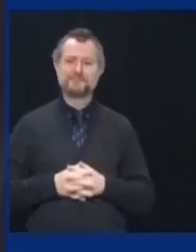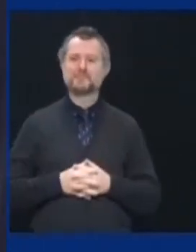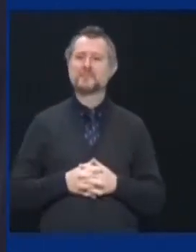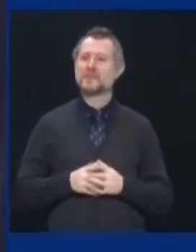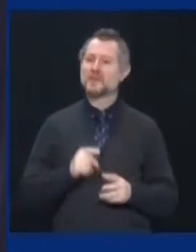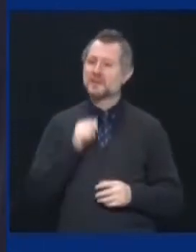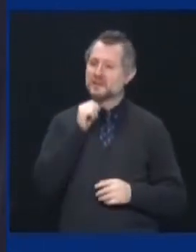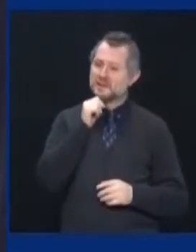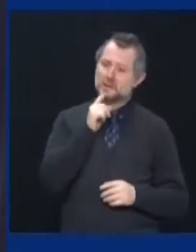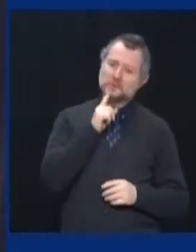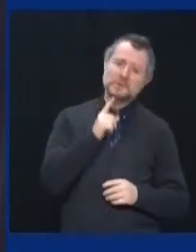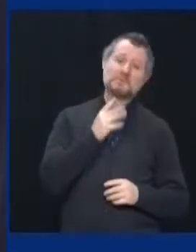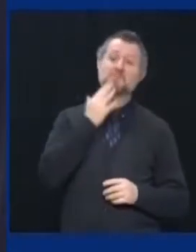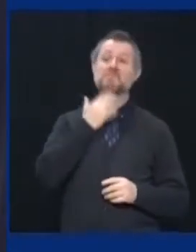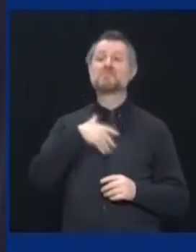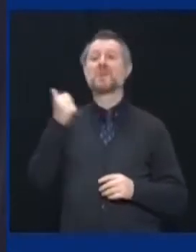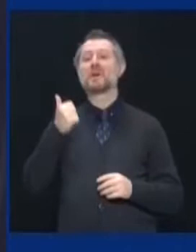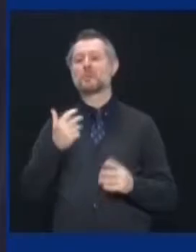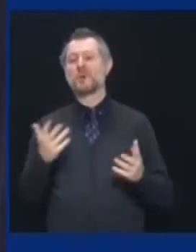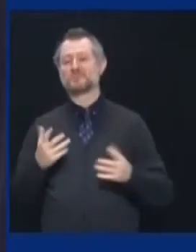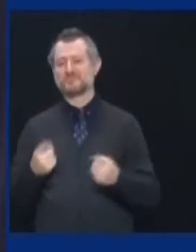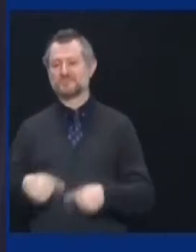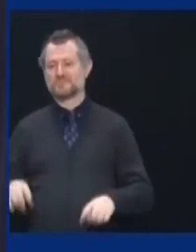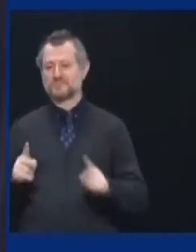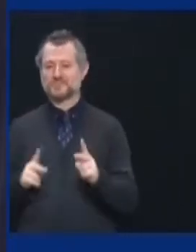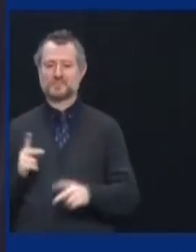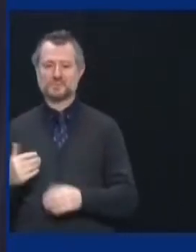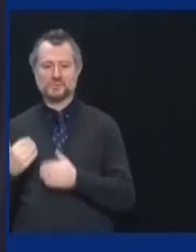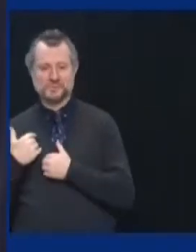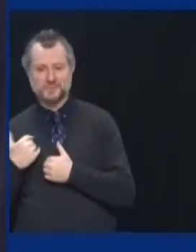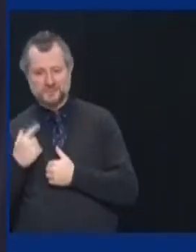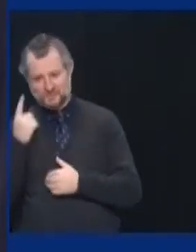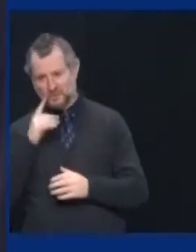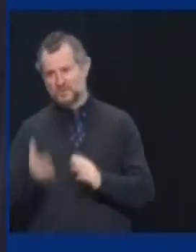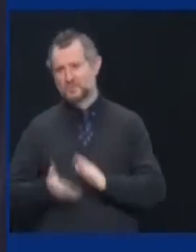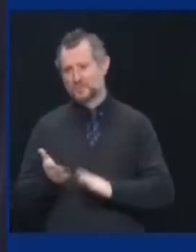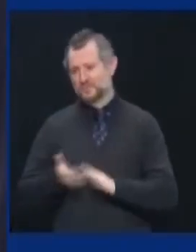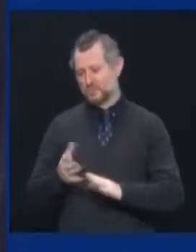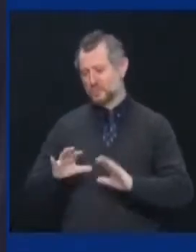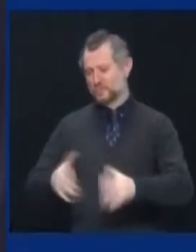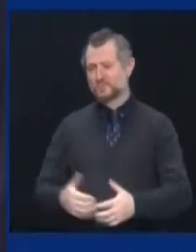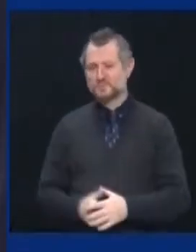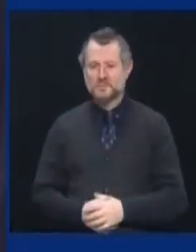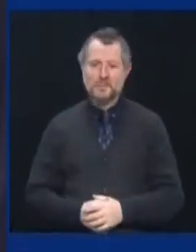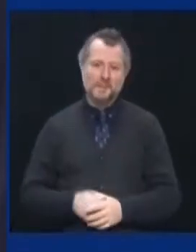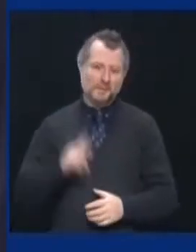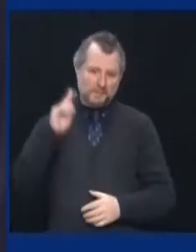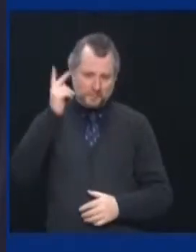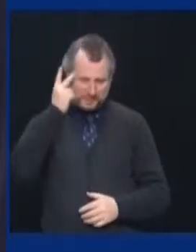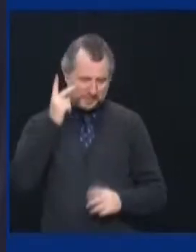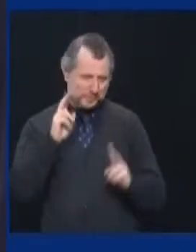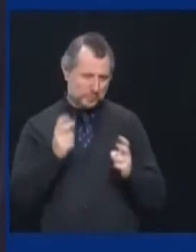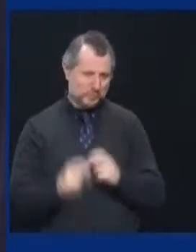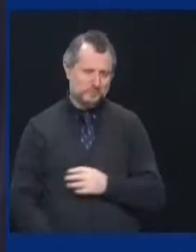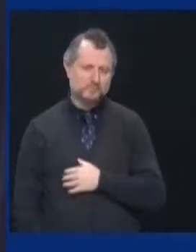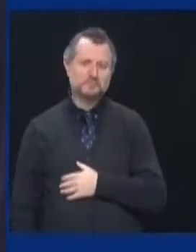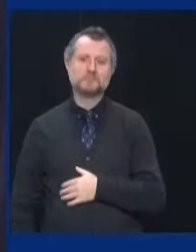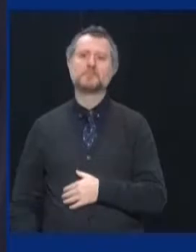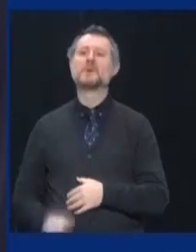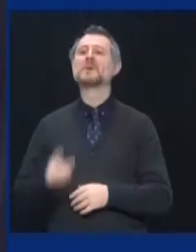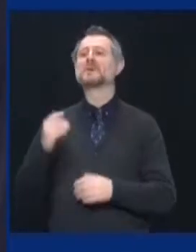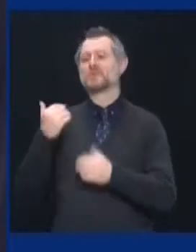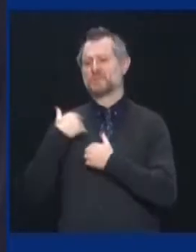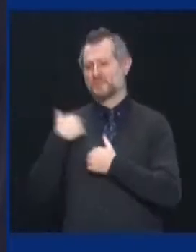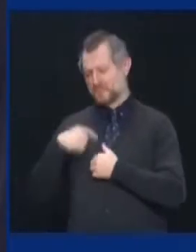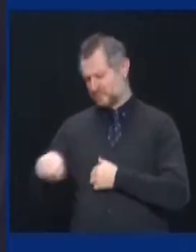substitute for political accountability. This is a political matter and political accountability.